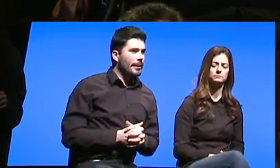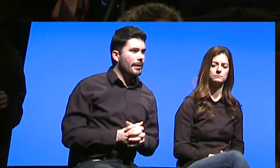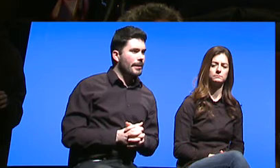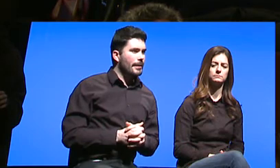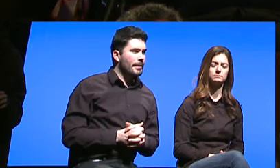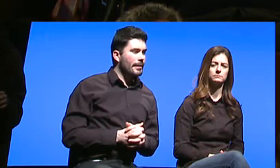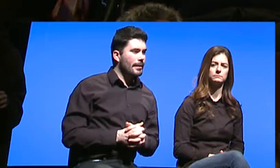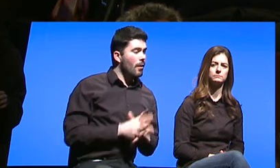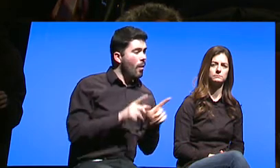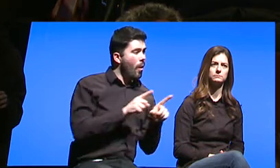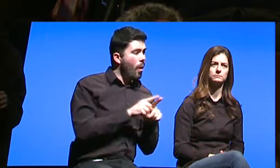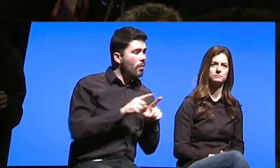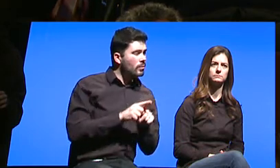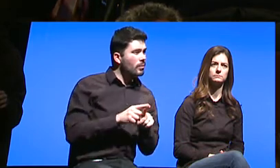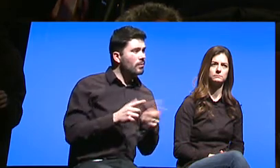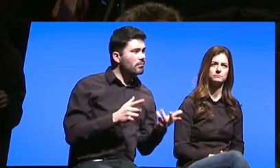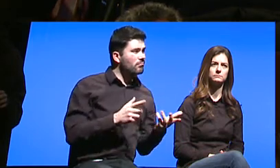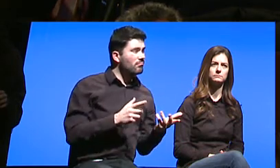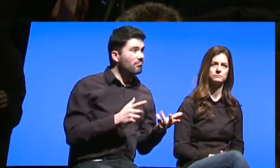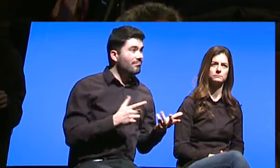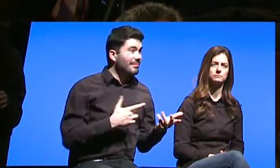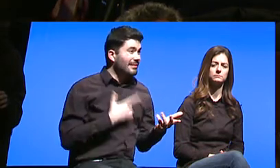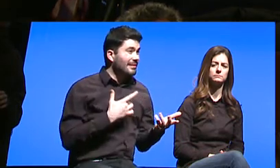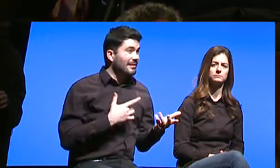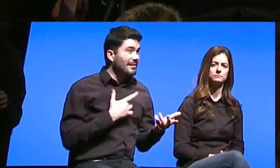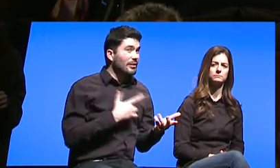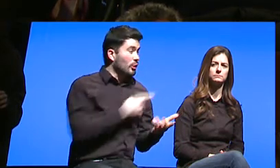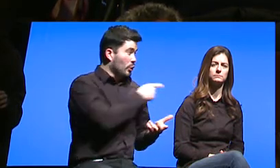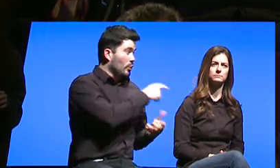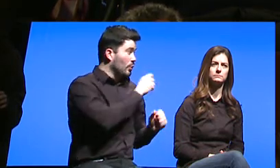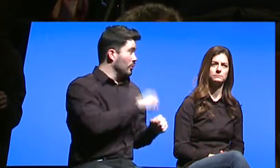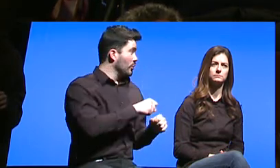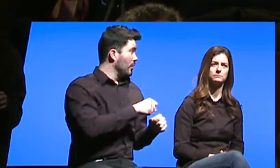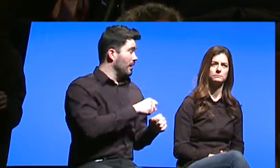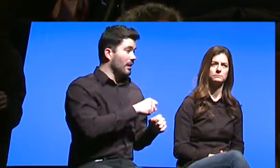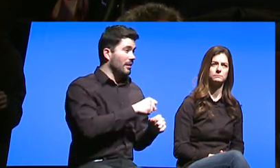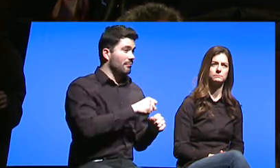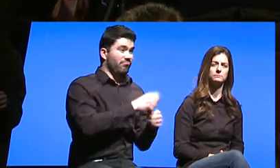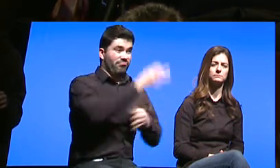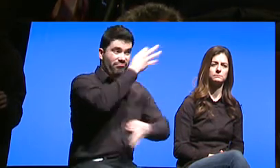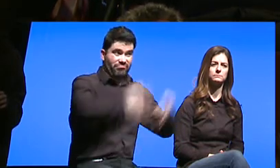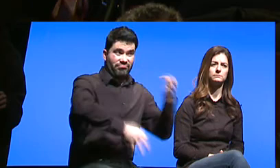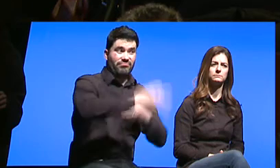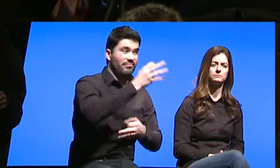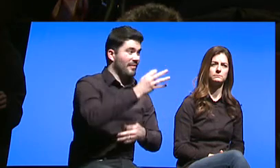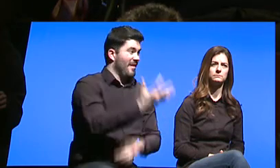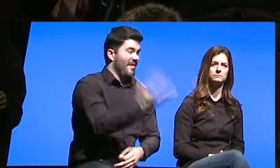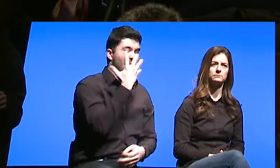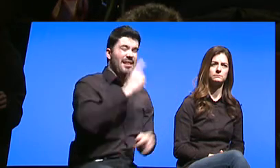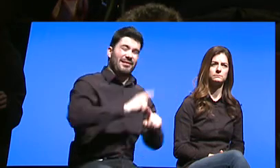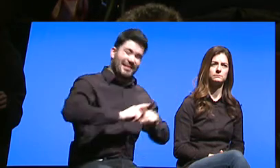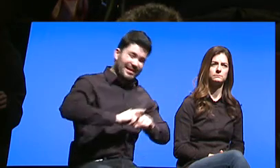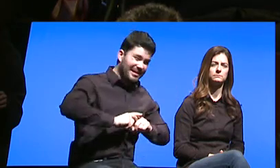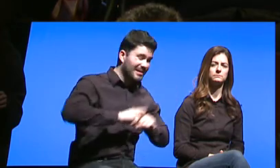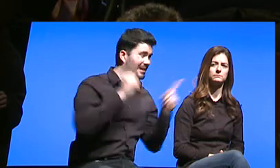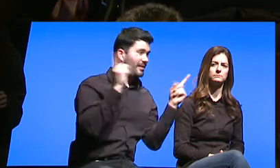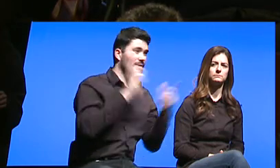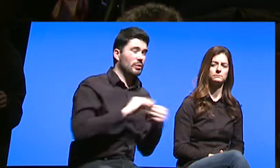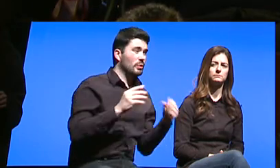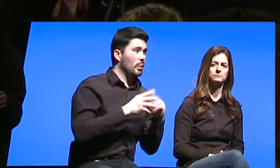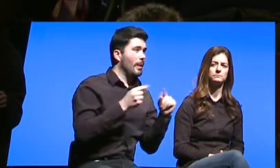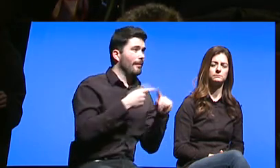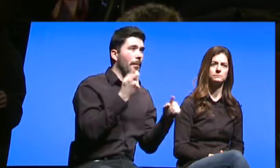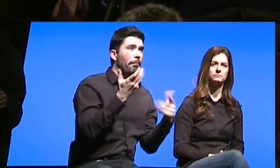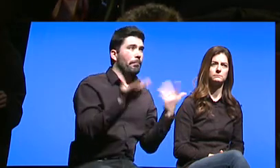I also get the feeling that you could have filled the stage with equally different stories from you know,